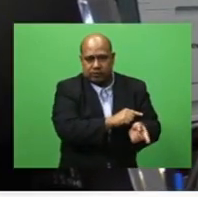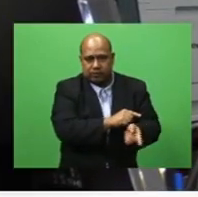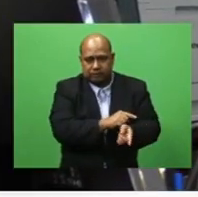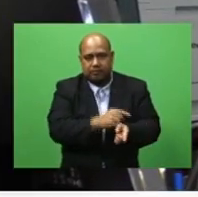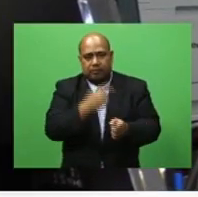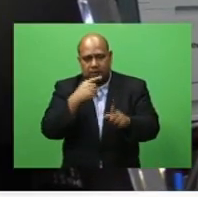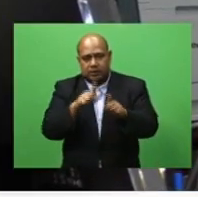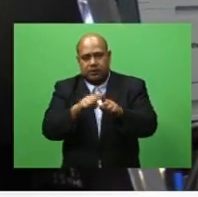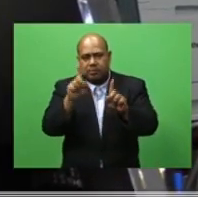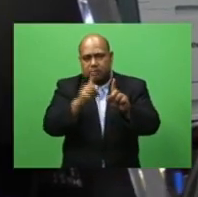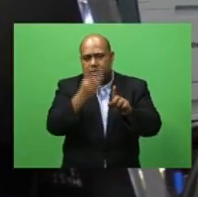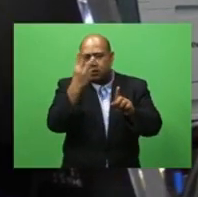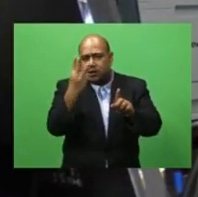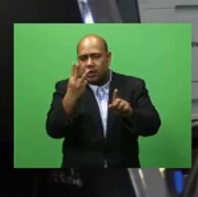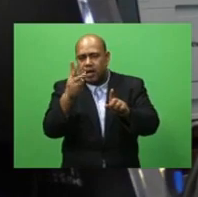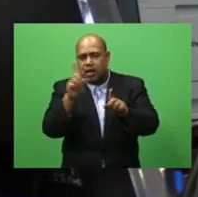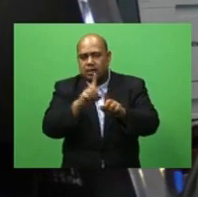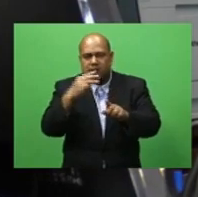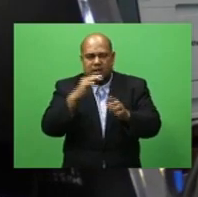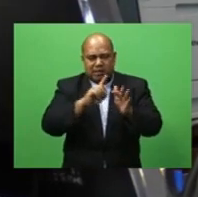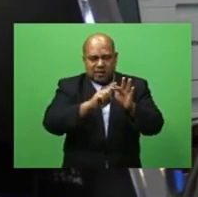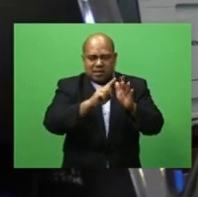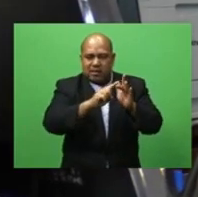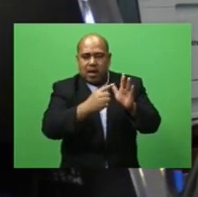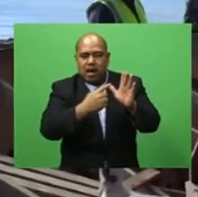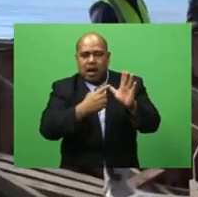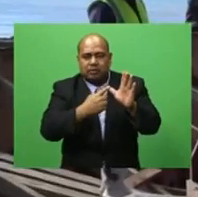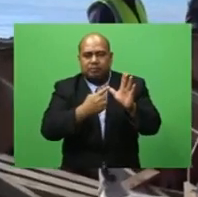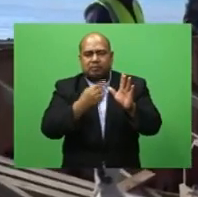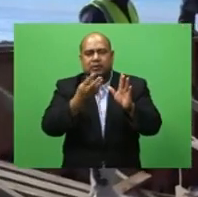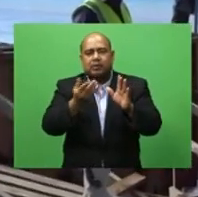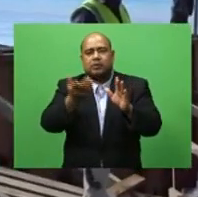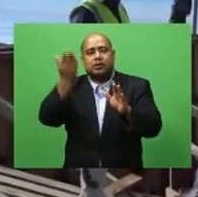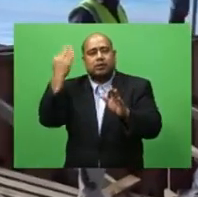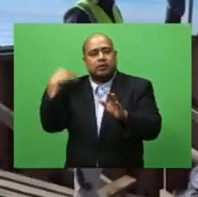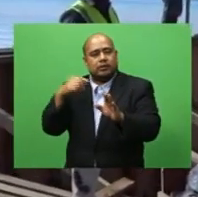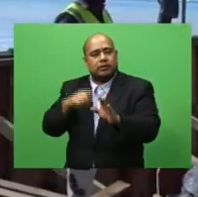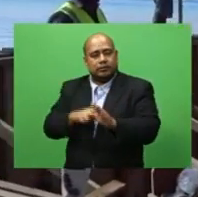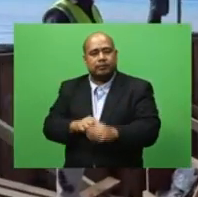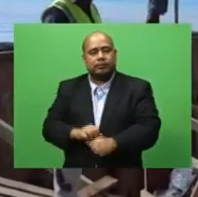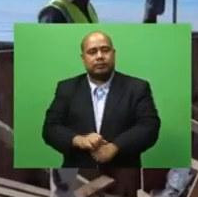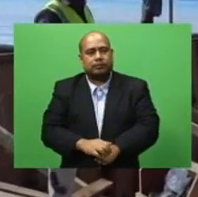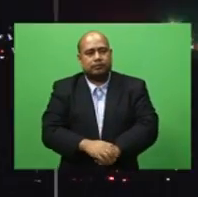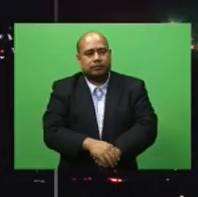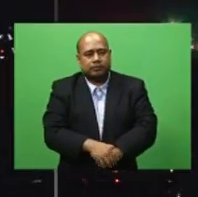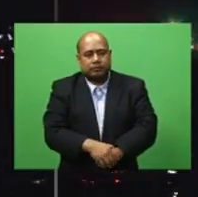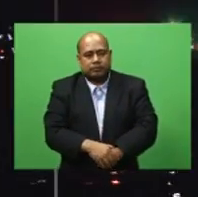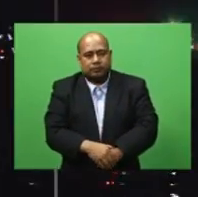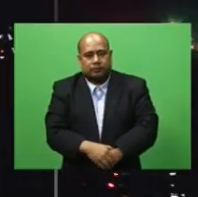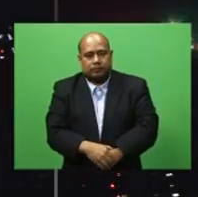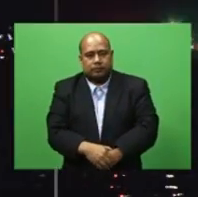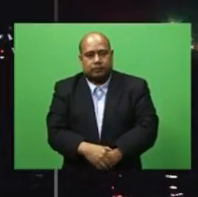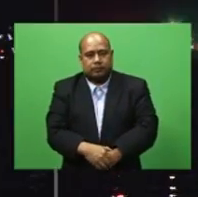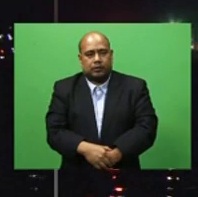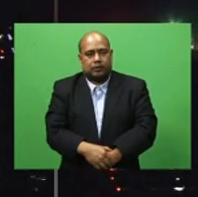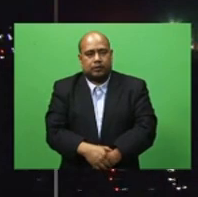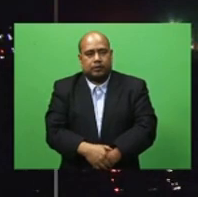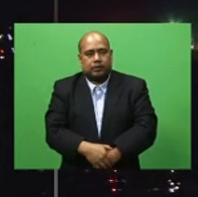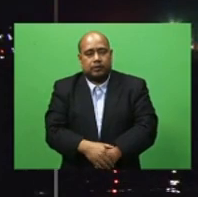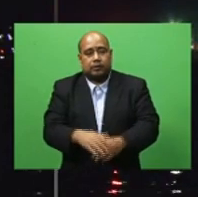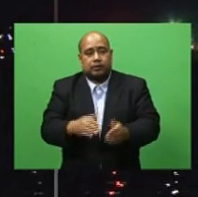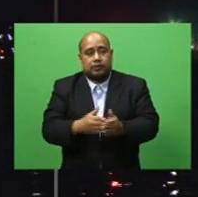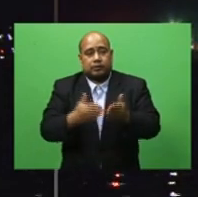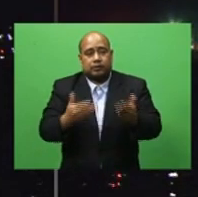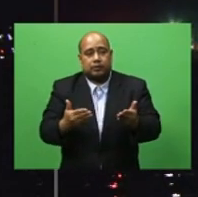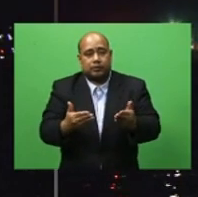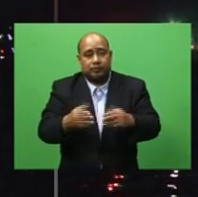EIA applications in the last 8 months. Chosayananuga, FBC News. In recent years, Fiji has